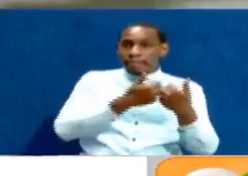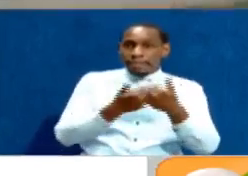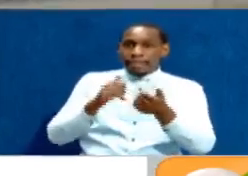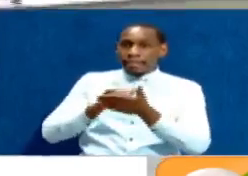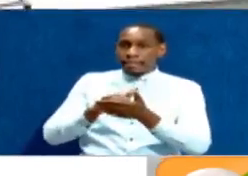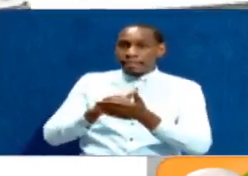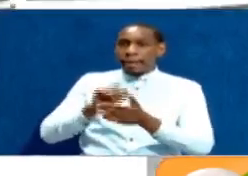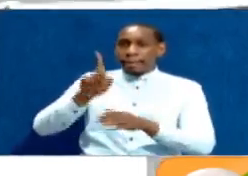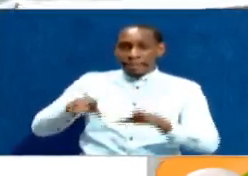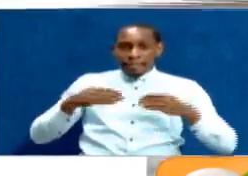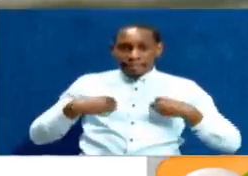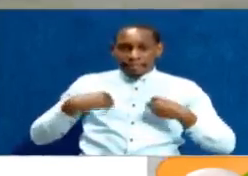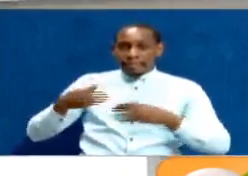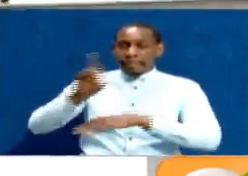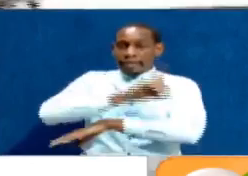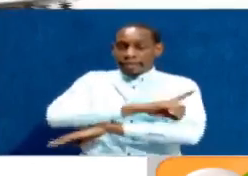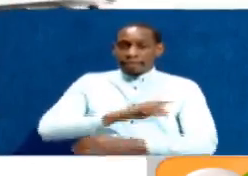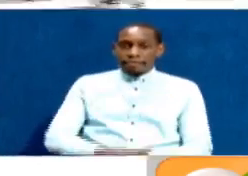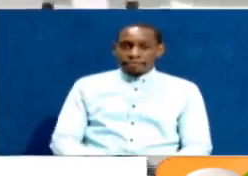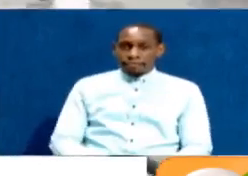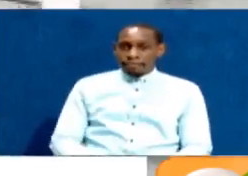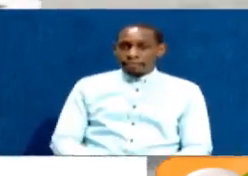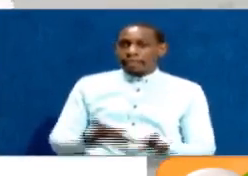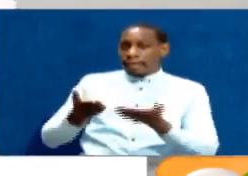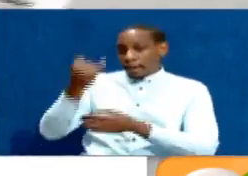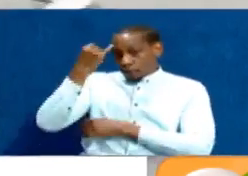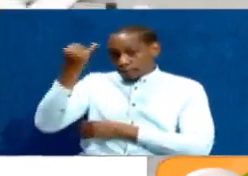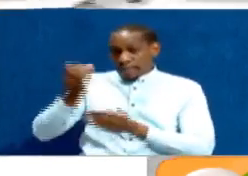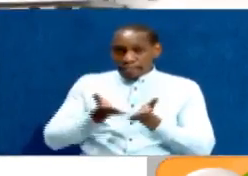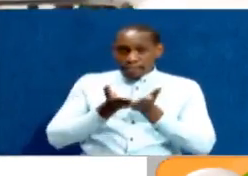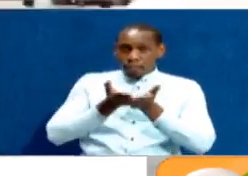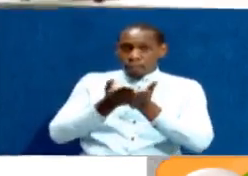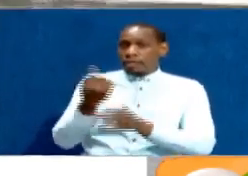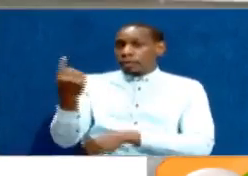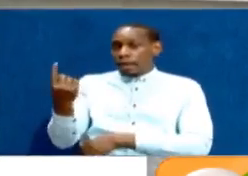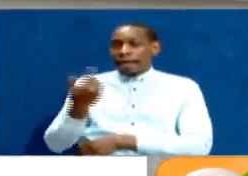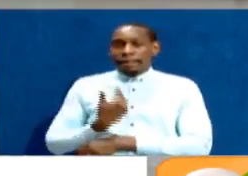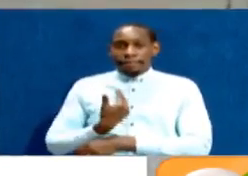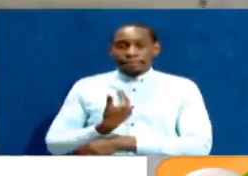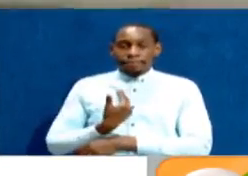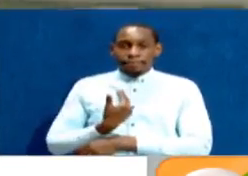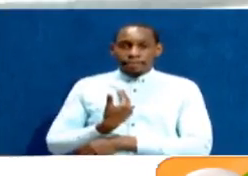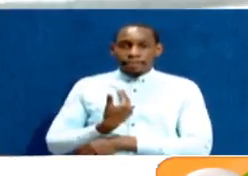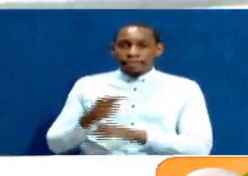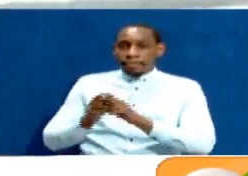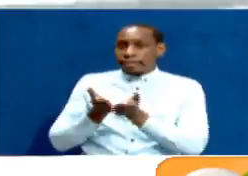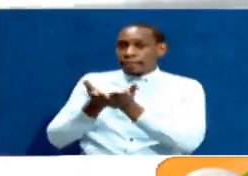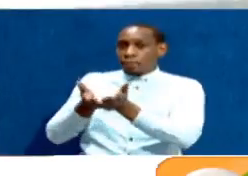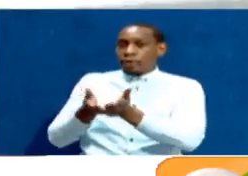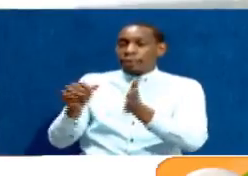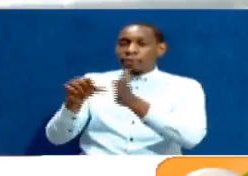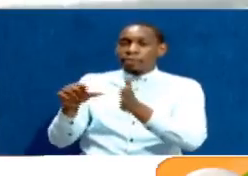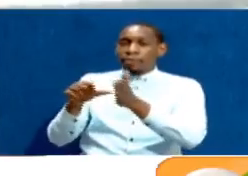challenges she has to bear with on a daily basis. Sasa imagine boti ni moja. Na boti hiyo hiyo iko